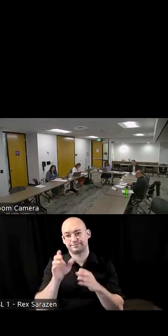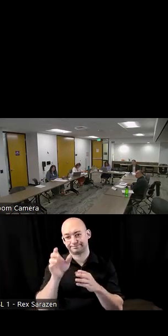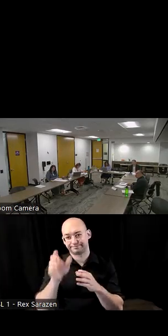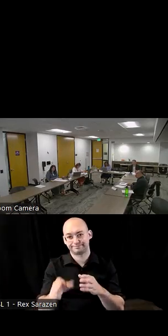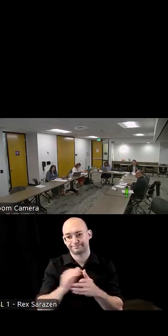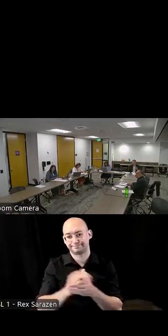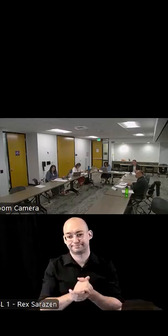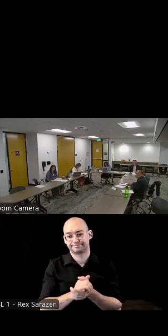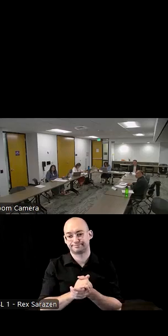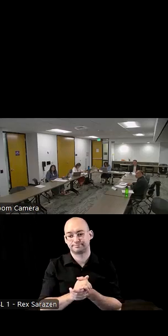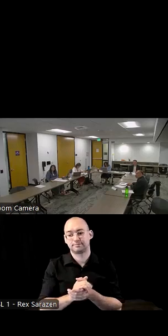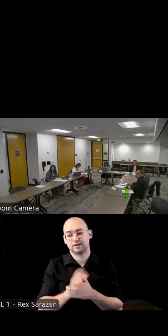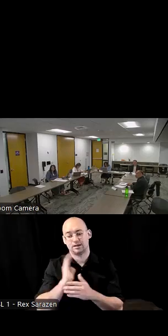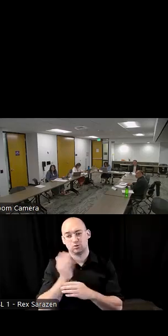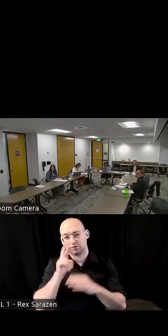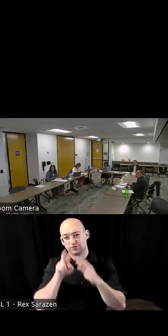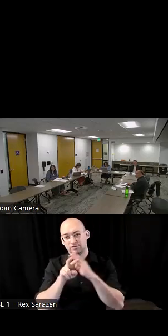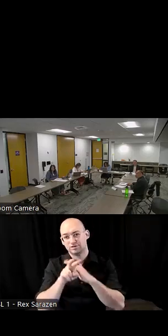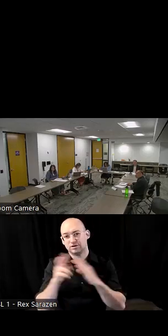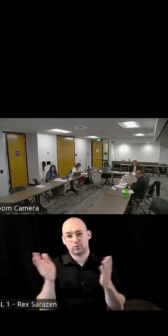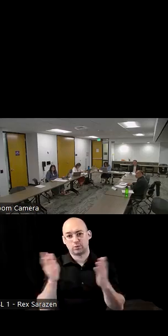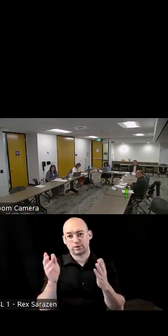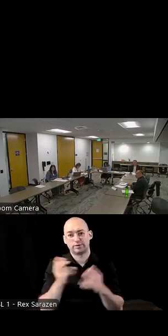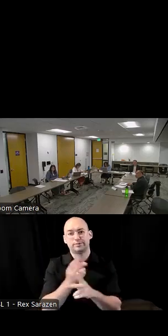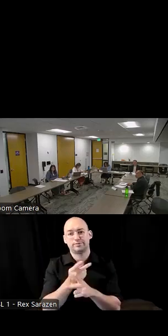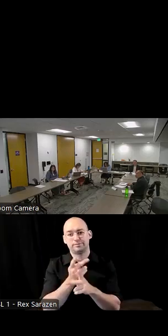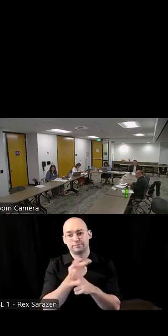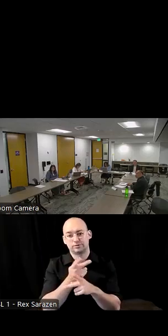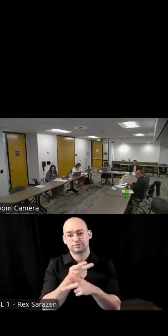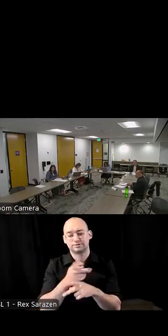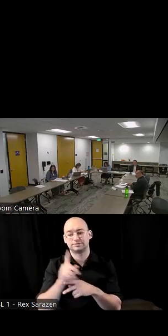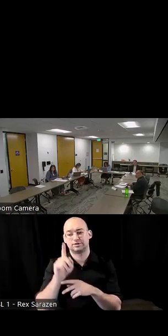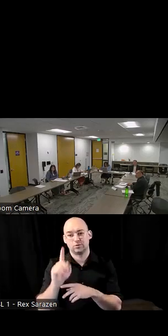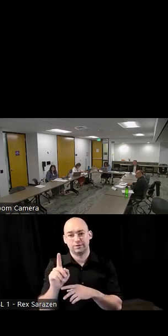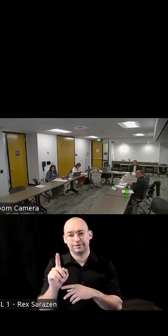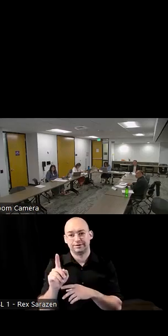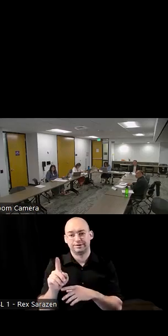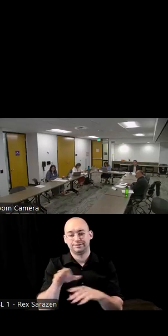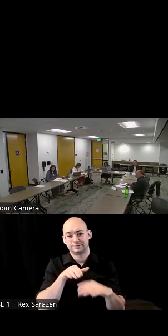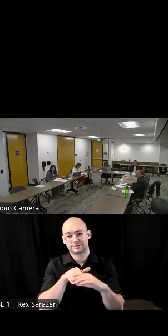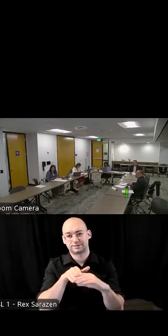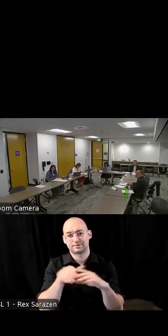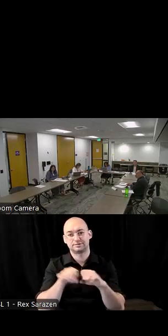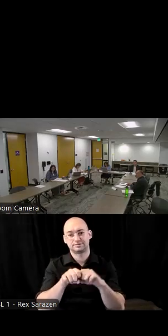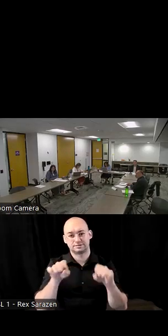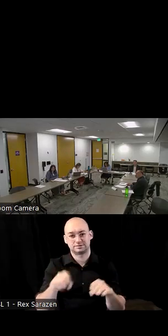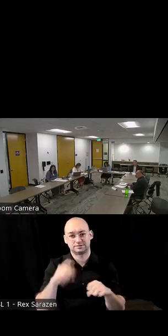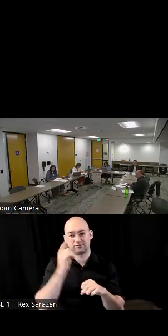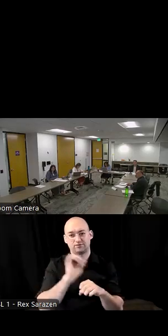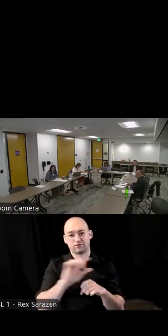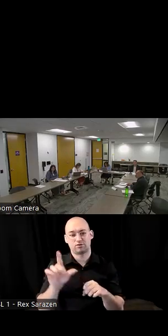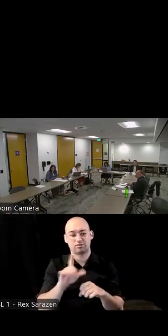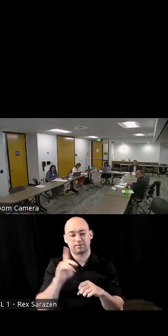Okay, so what our vision is really to produce a single accessible system to all of our populations